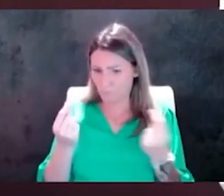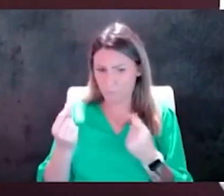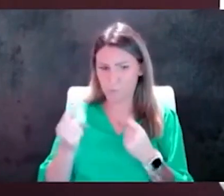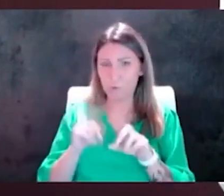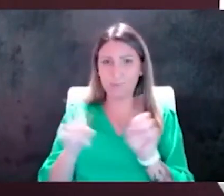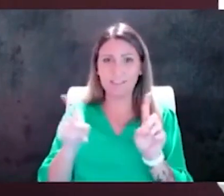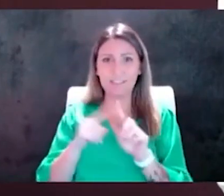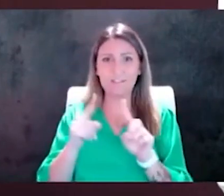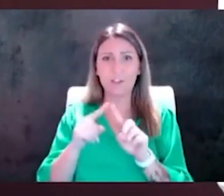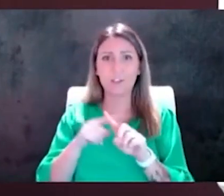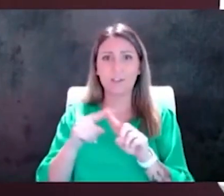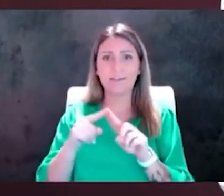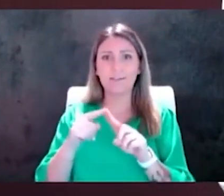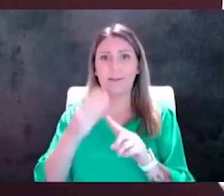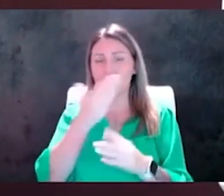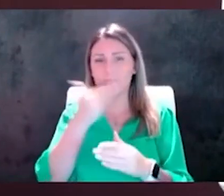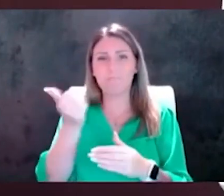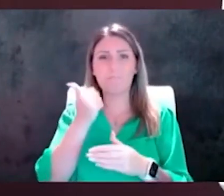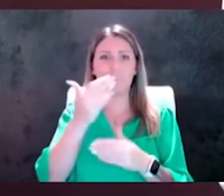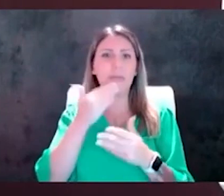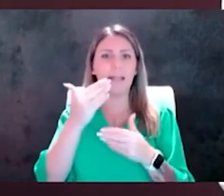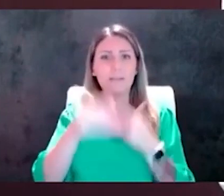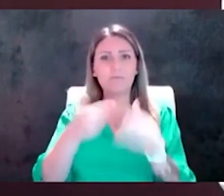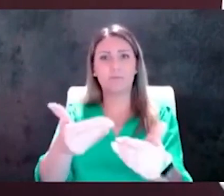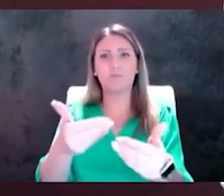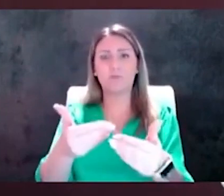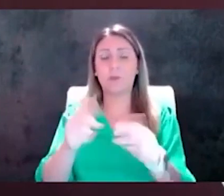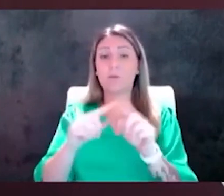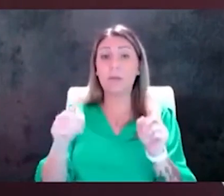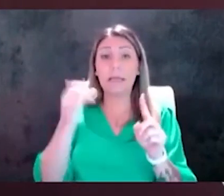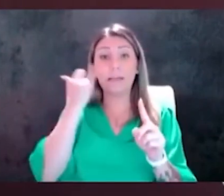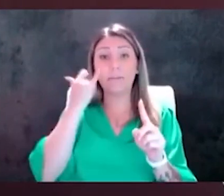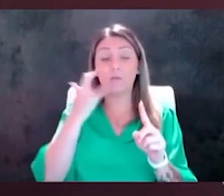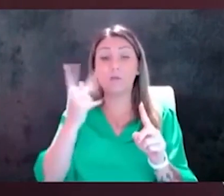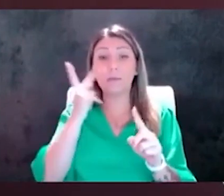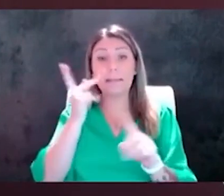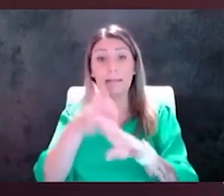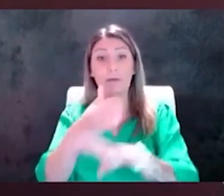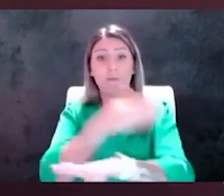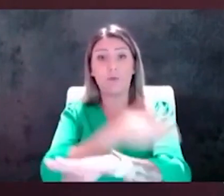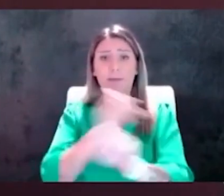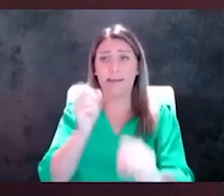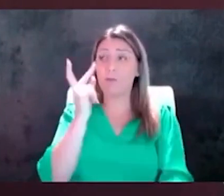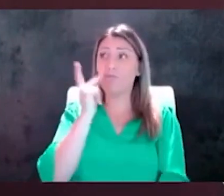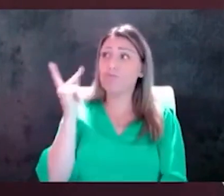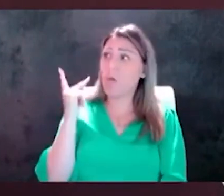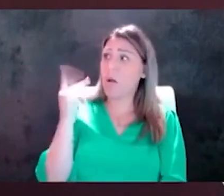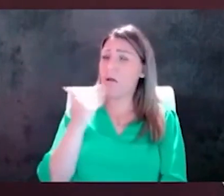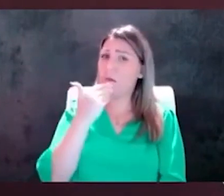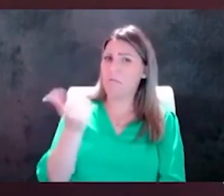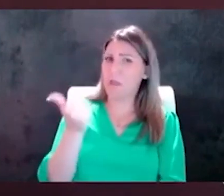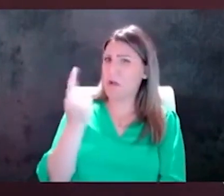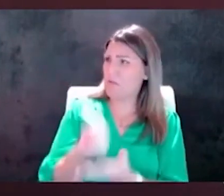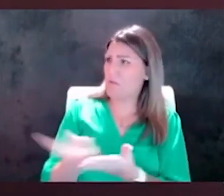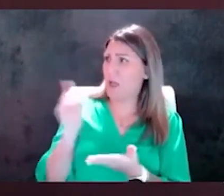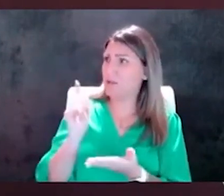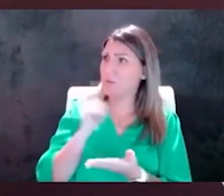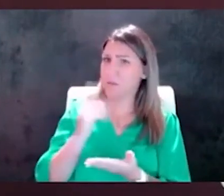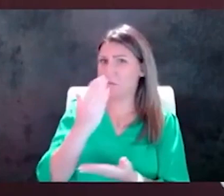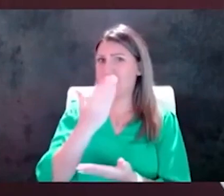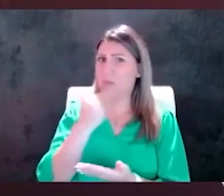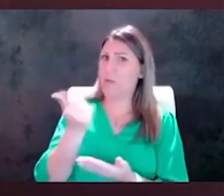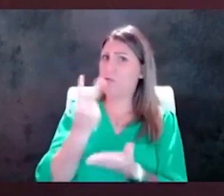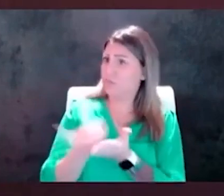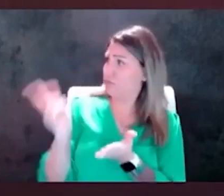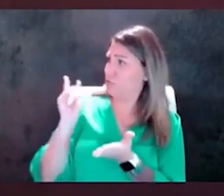the right direction? But as long as you're seeing improvement, you can look back and say, actually, I'm better than I was a week ago. I'm better than I was 2 weeks ago. Mm-hmm. You